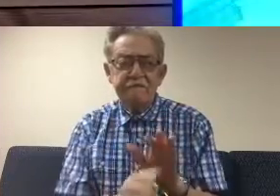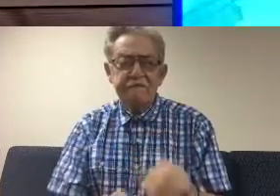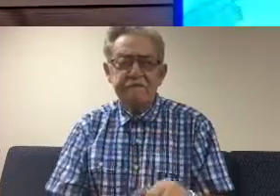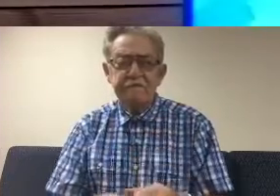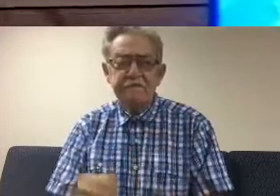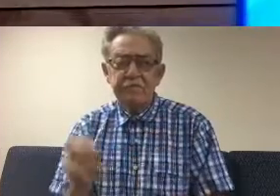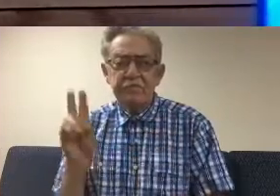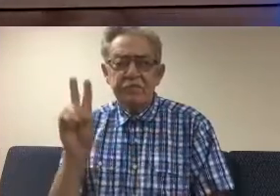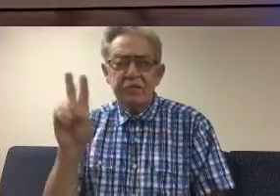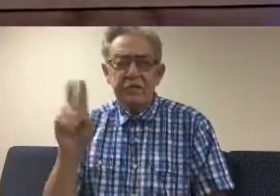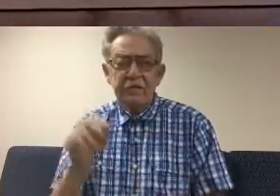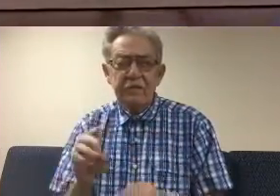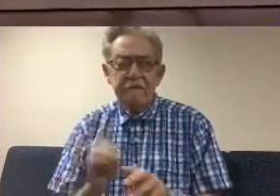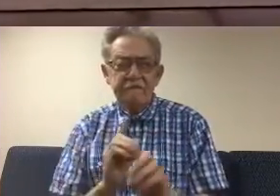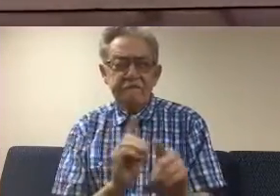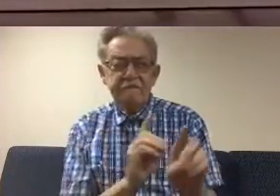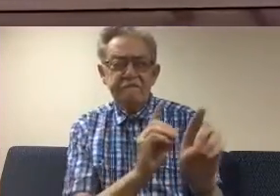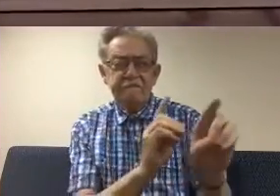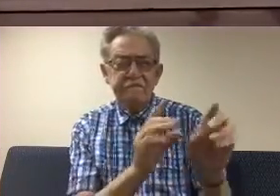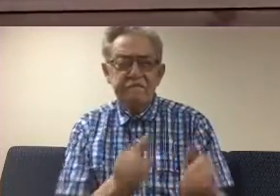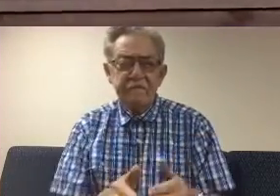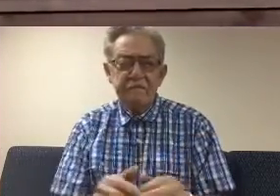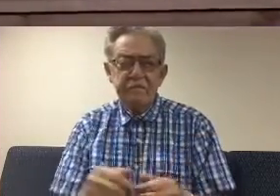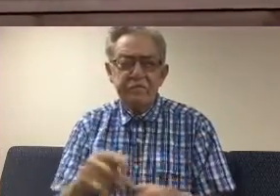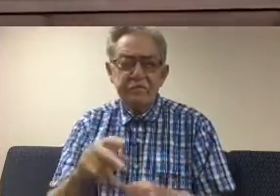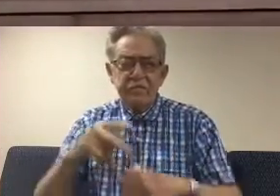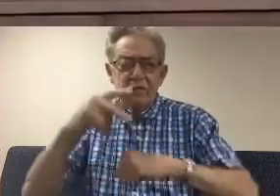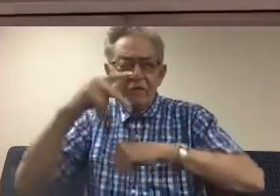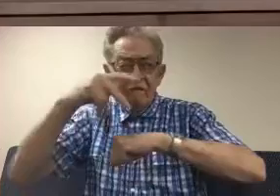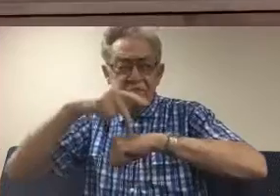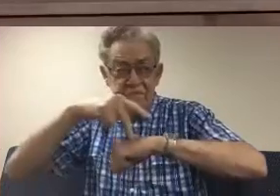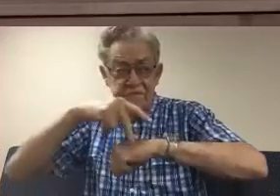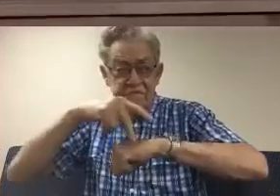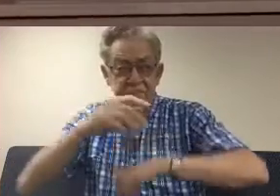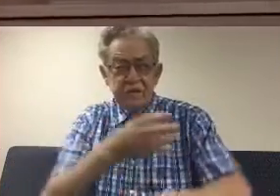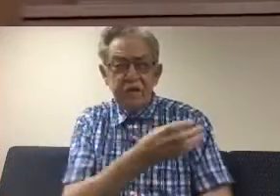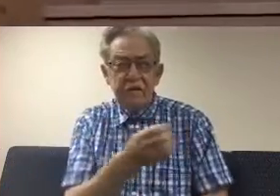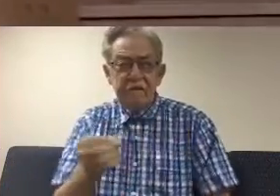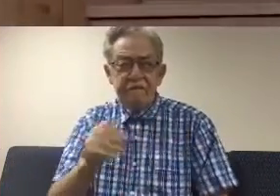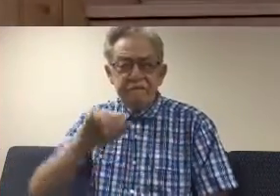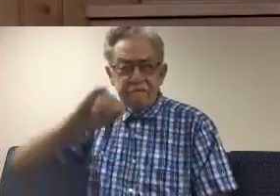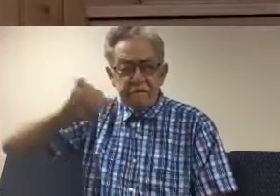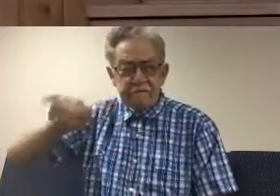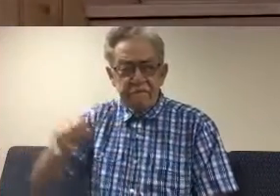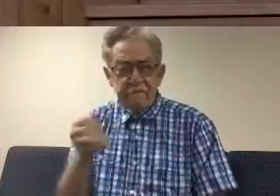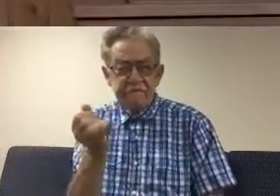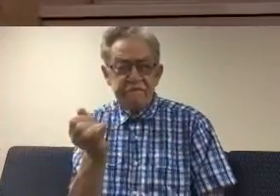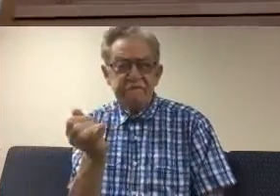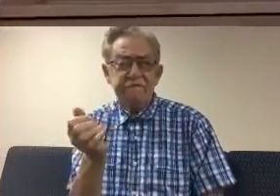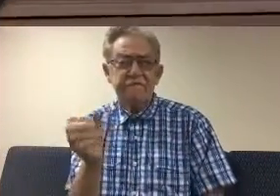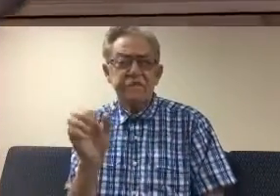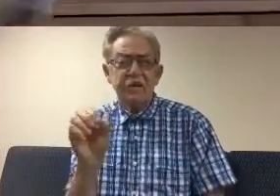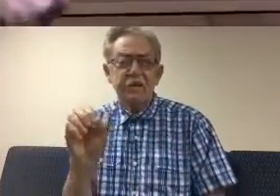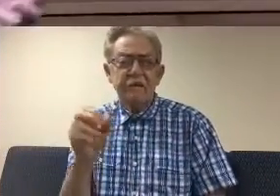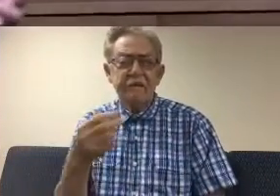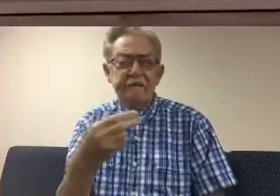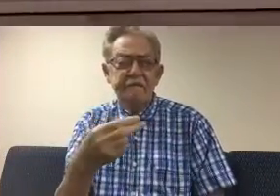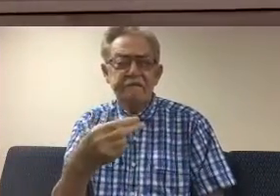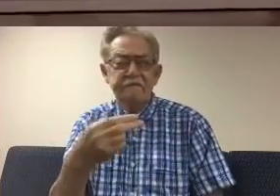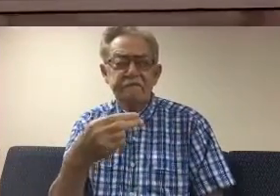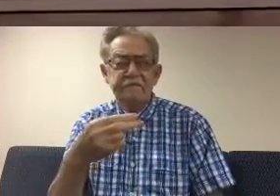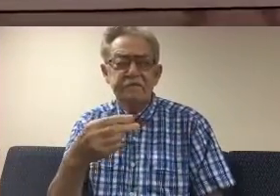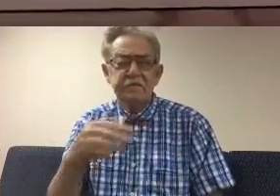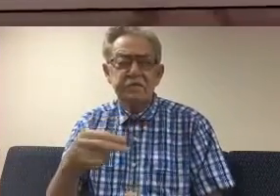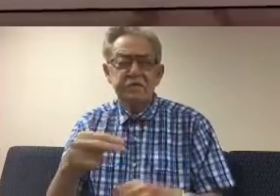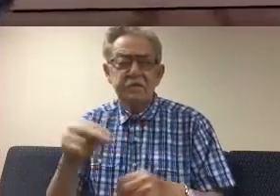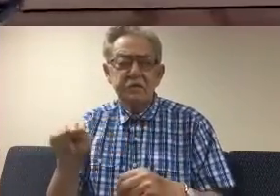two disciples in particular, Peter and John, people that we would not have